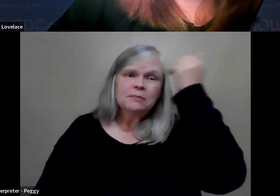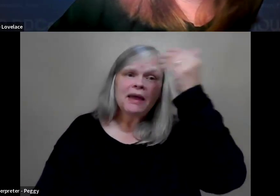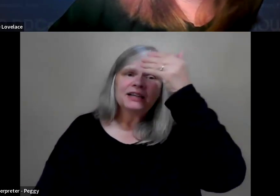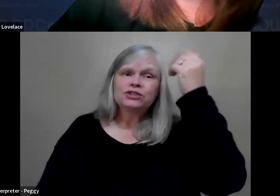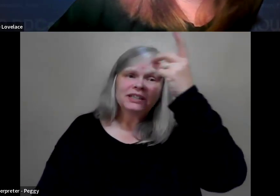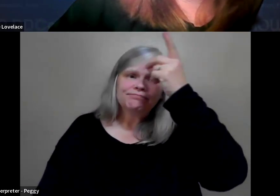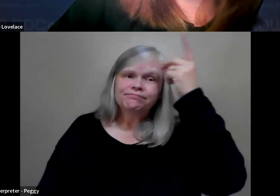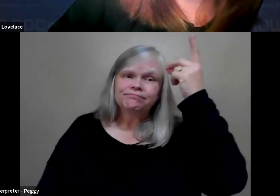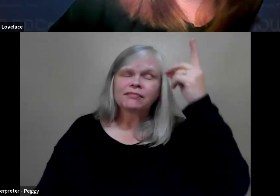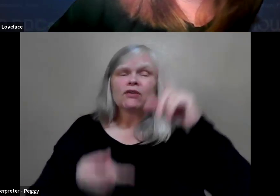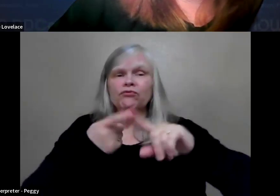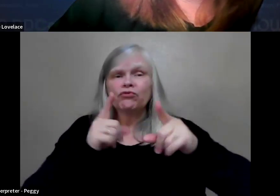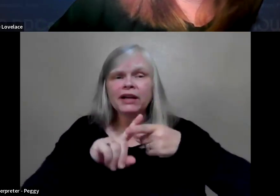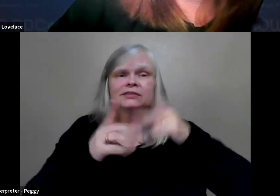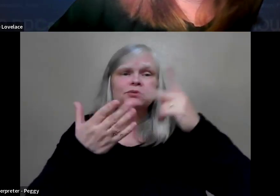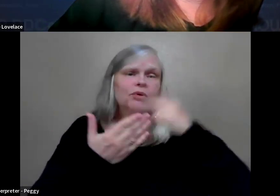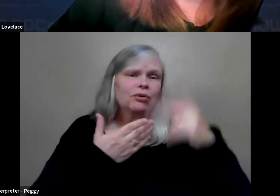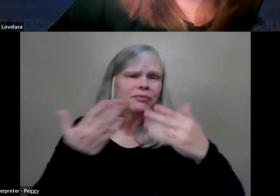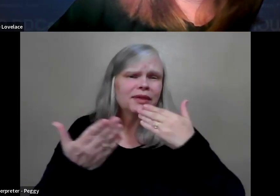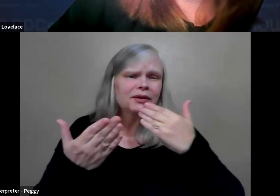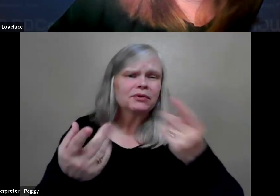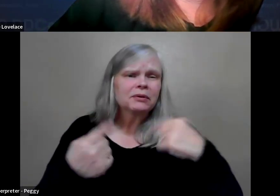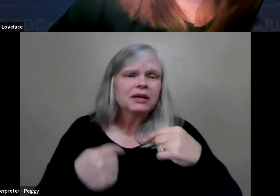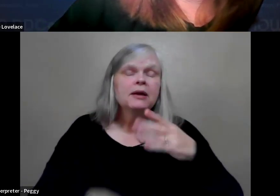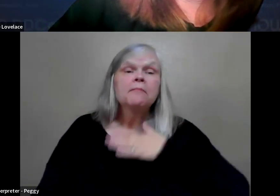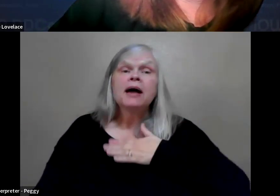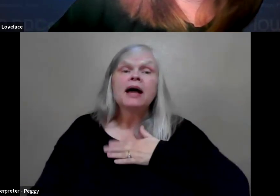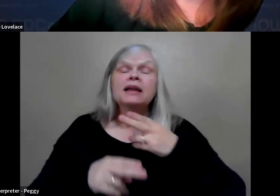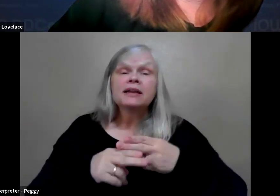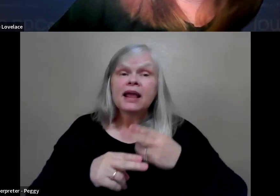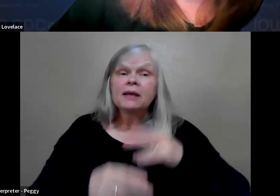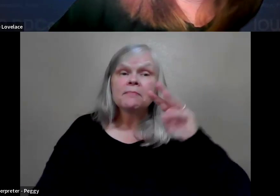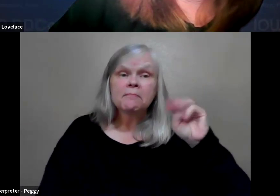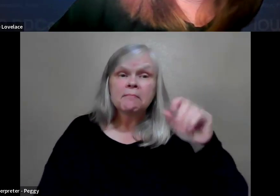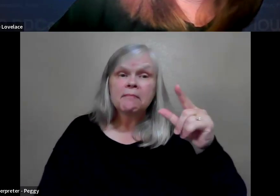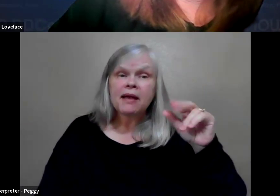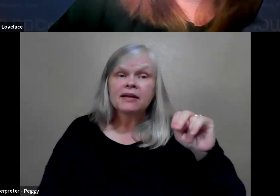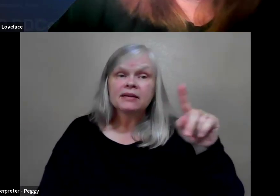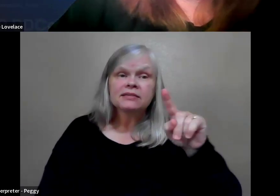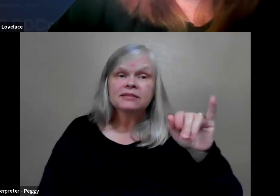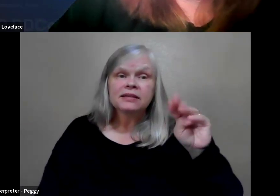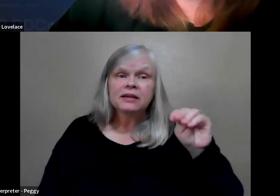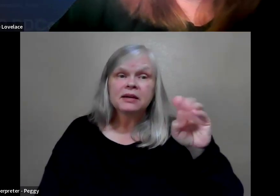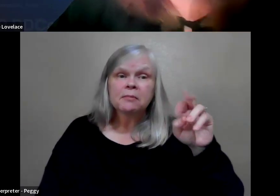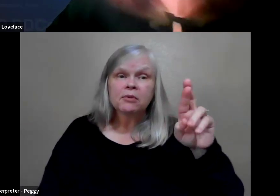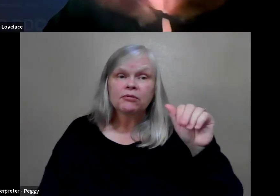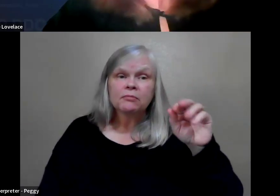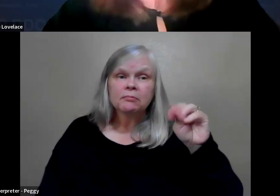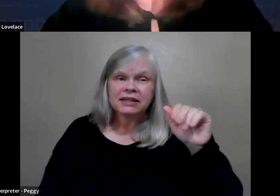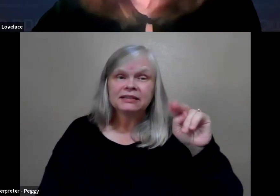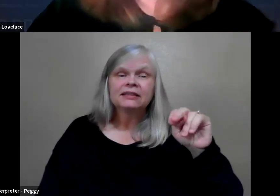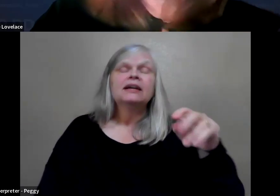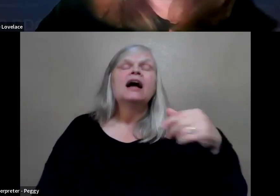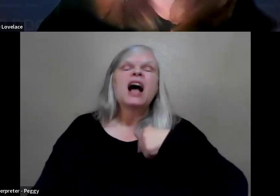group, so thank you for being here. As Julie said, my name is Megan Zimmerman, and I work for the Northeast Iowa